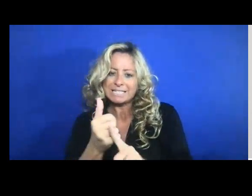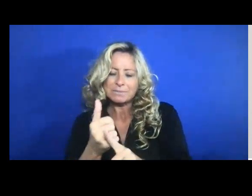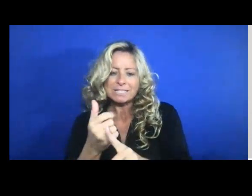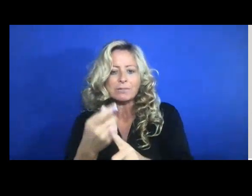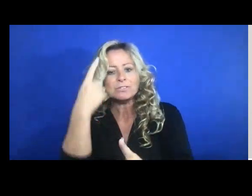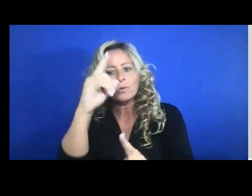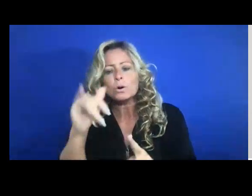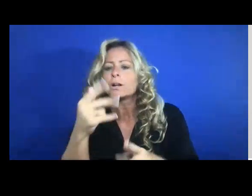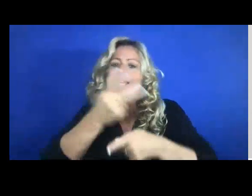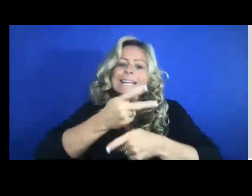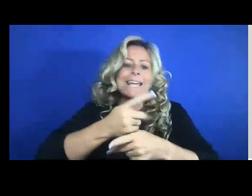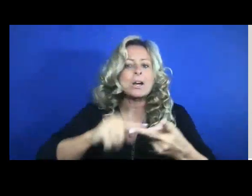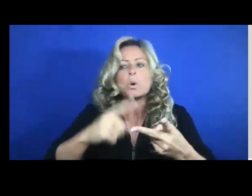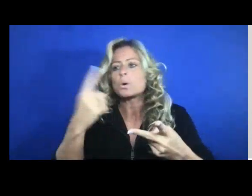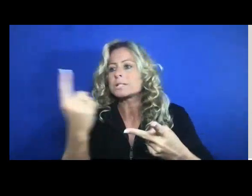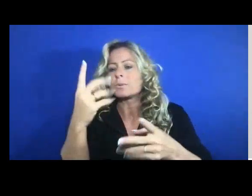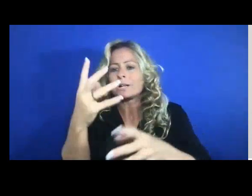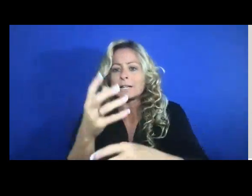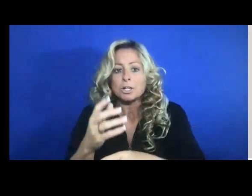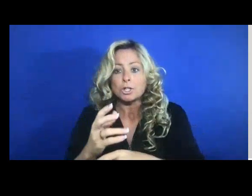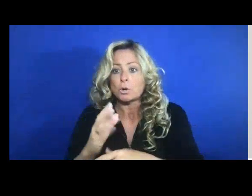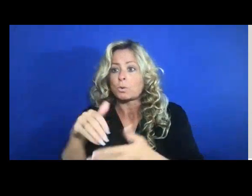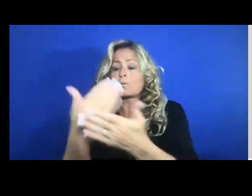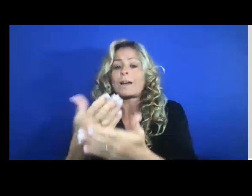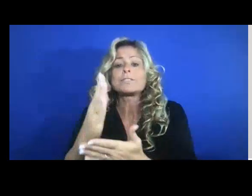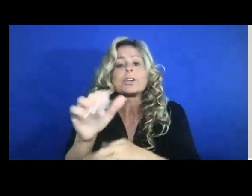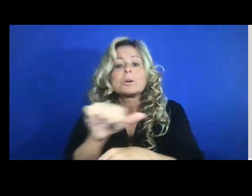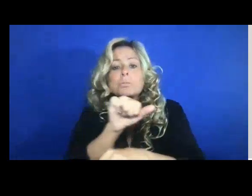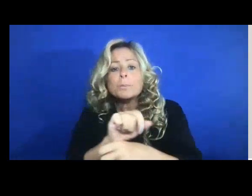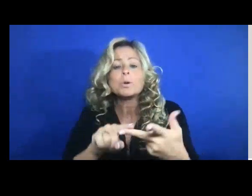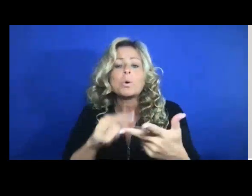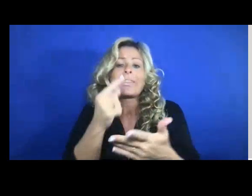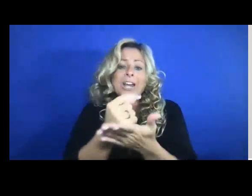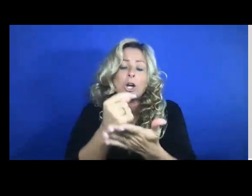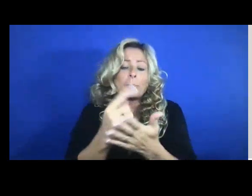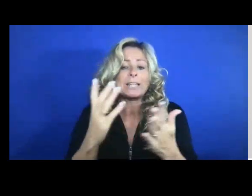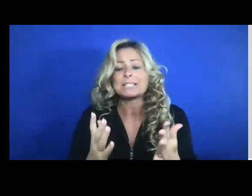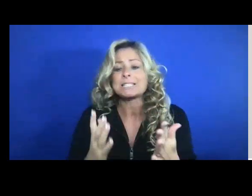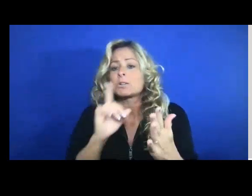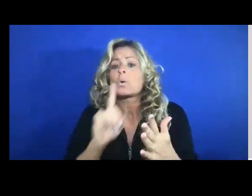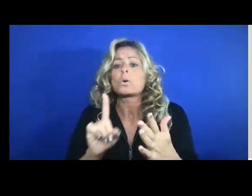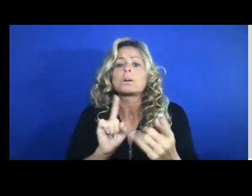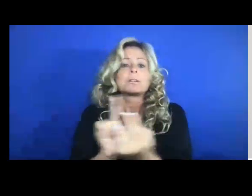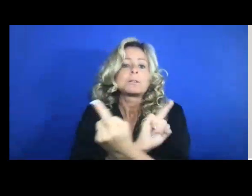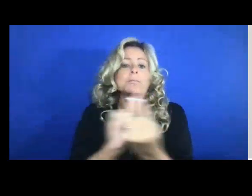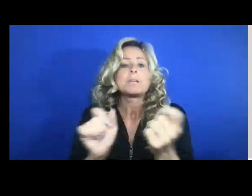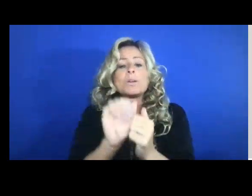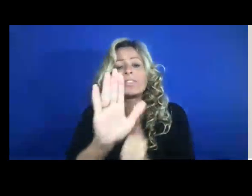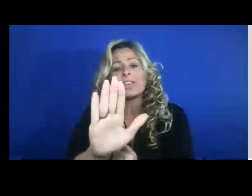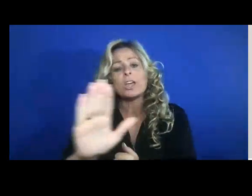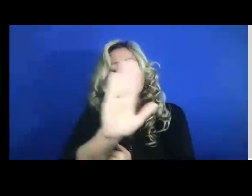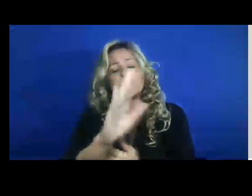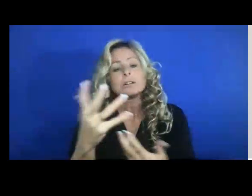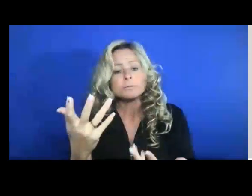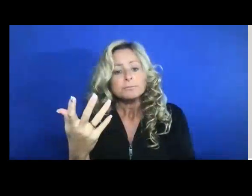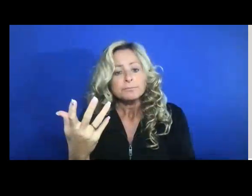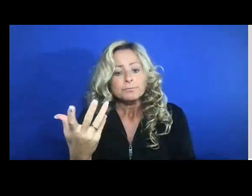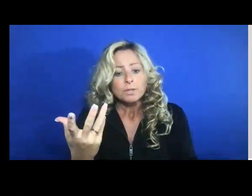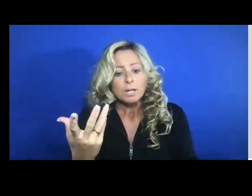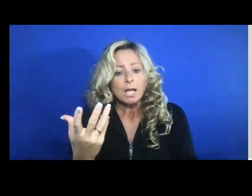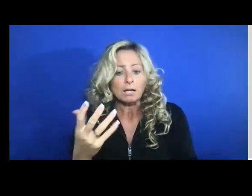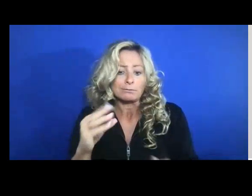needs care, or if someone needs to get to their appointments or their therapist or meet with their counselor, maybe that's a service that